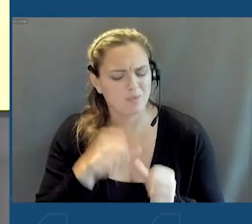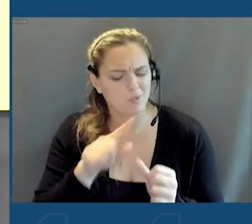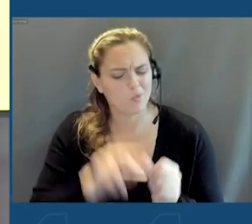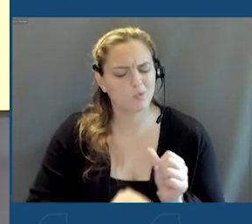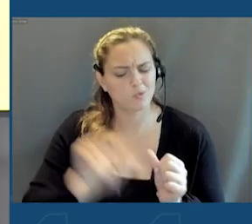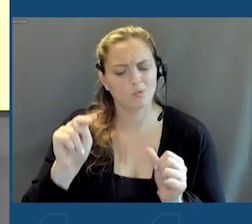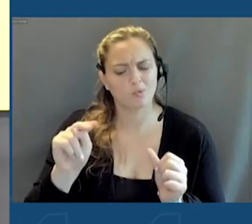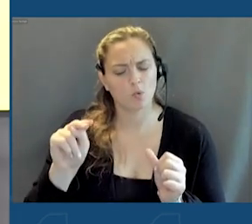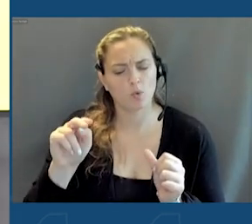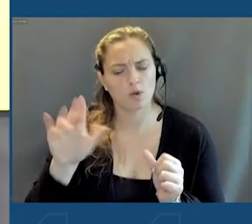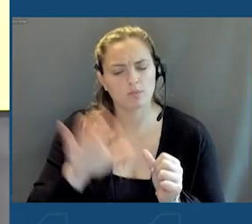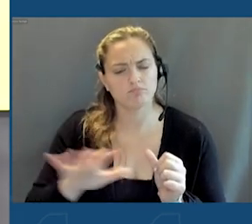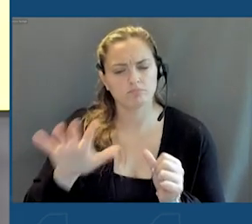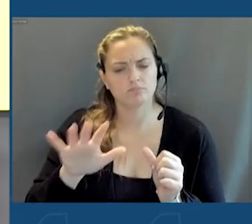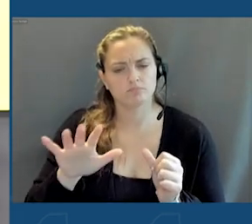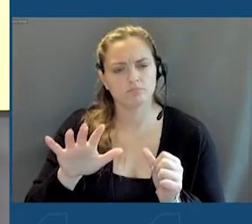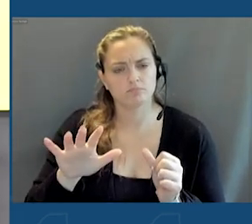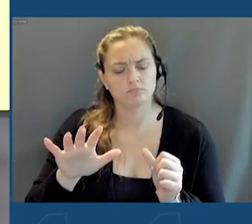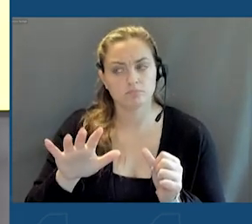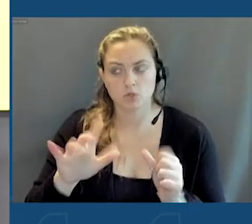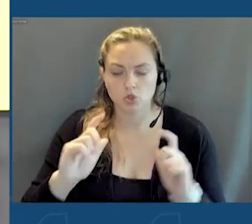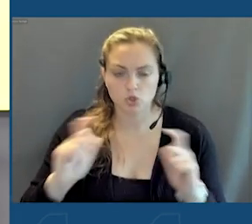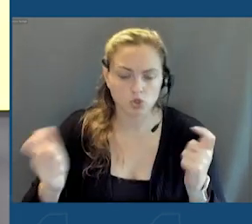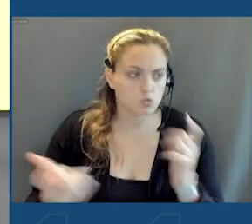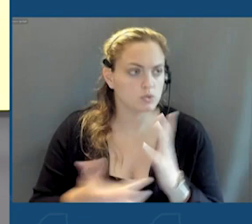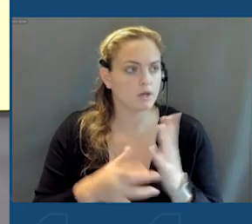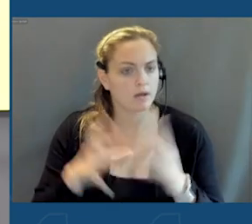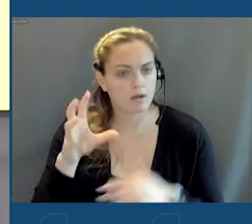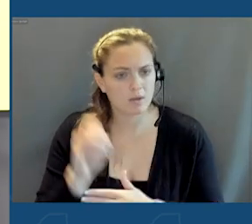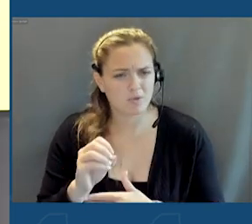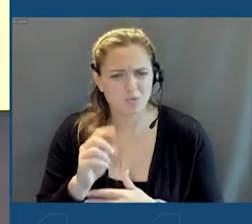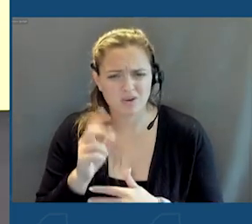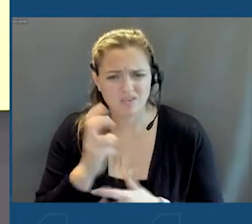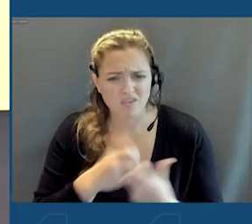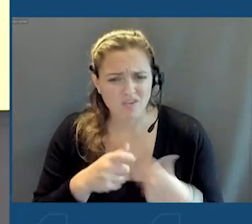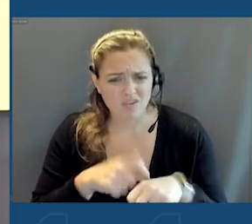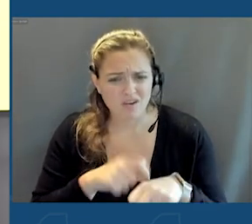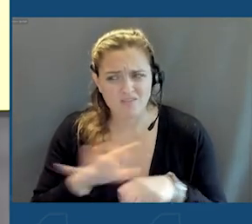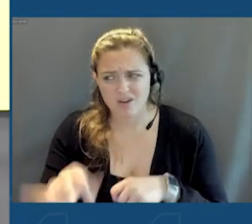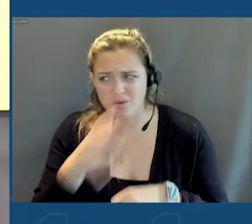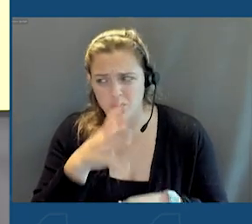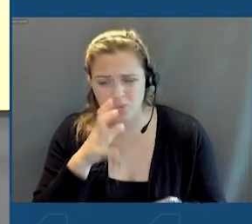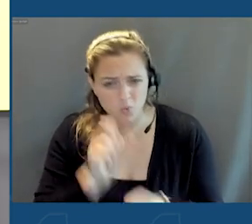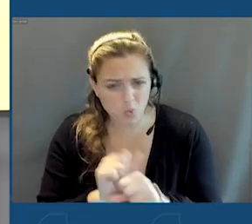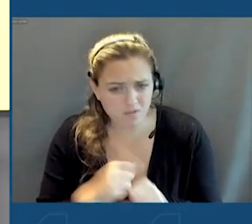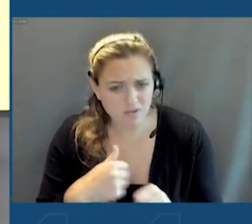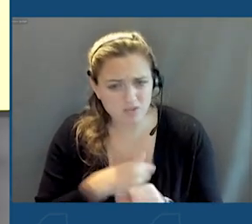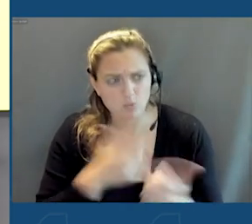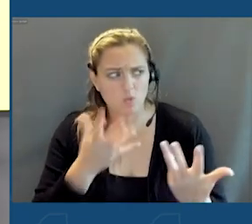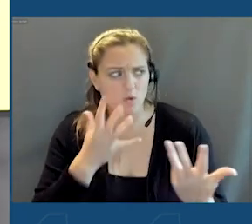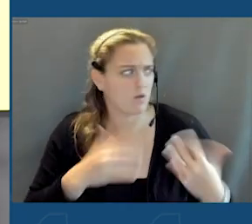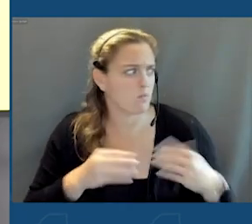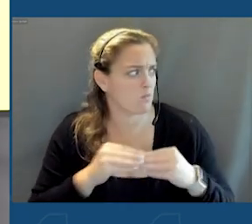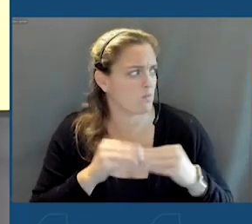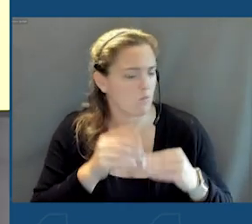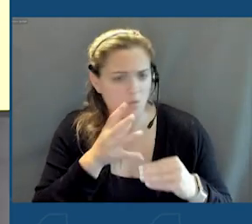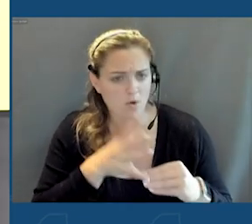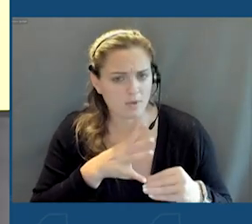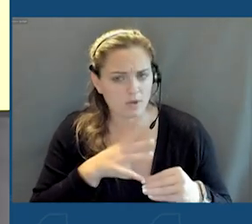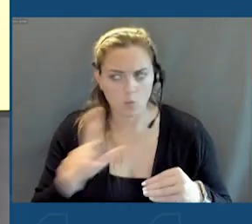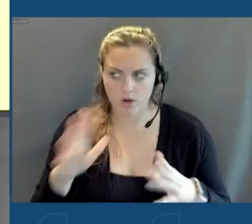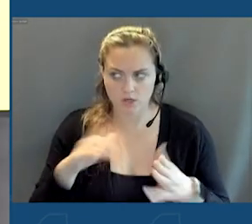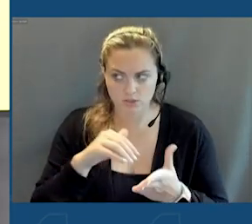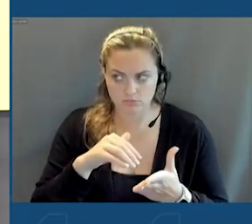and the leader of a huge tech company said, we're having trouble finding women to work for us. We want to have more women. It's like, well, where's your child care